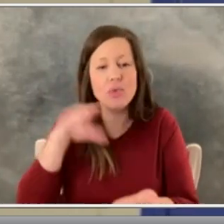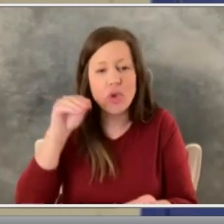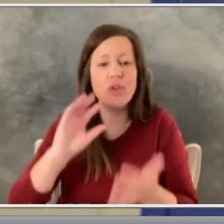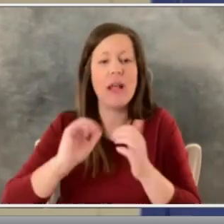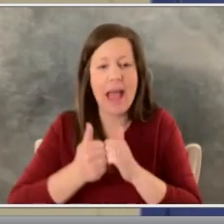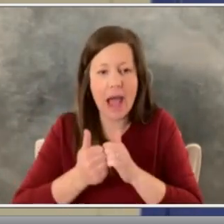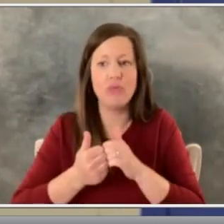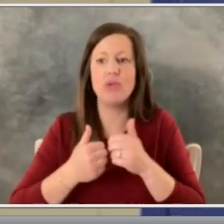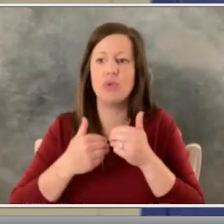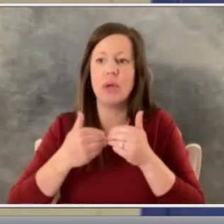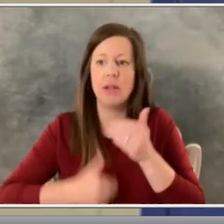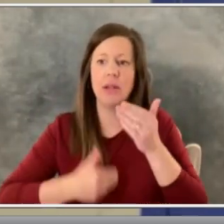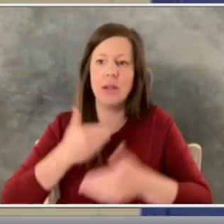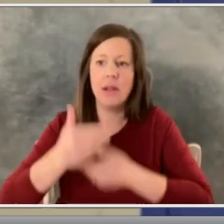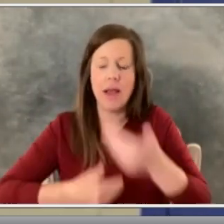through a